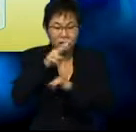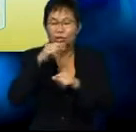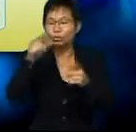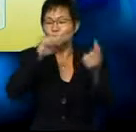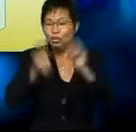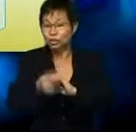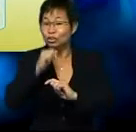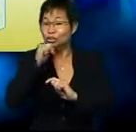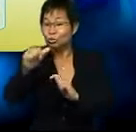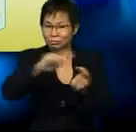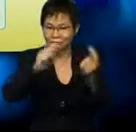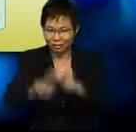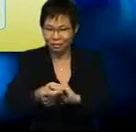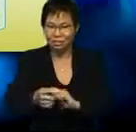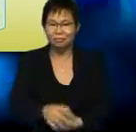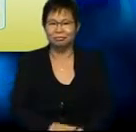change.